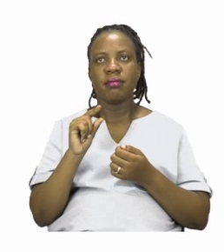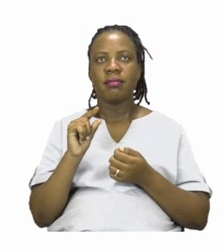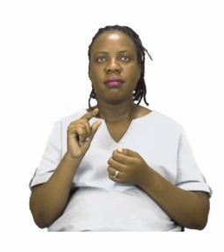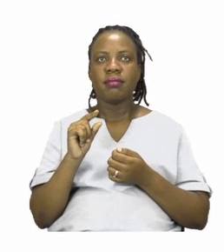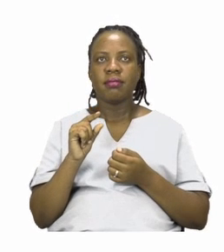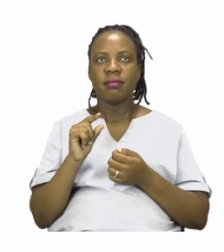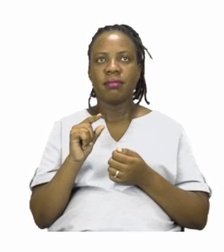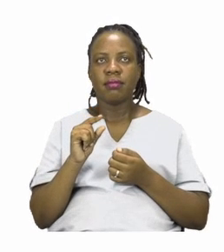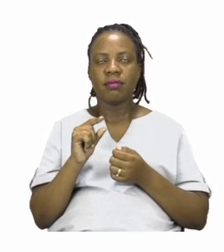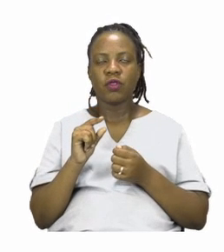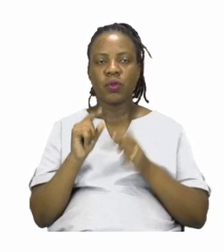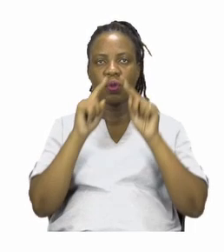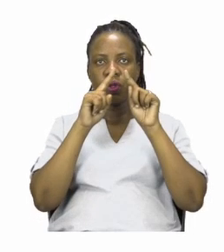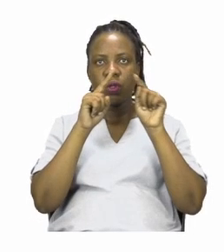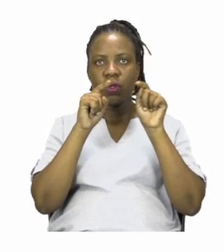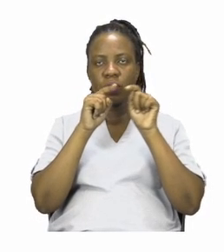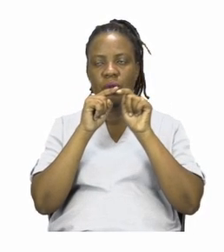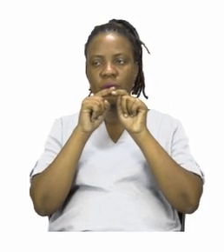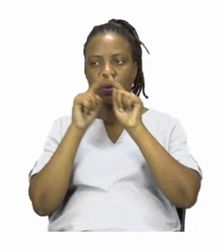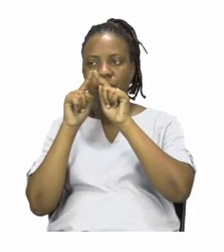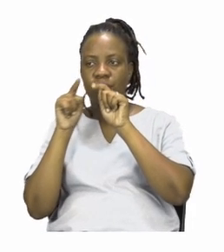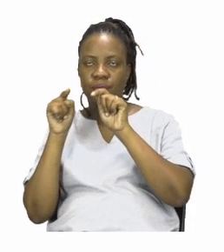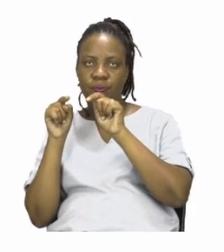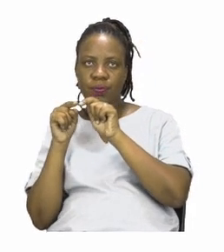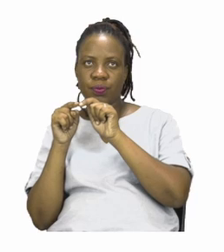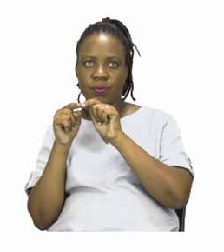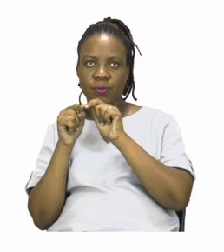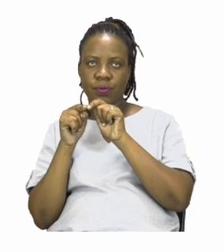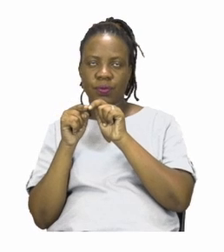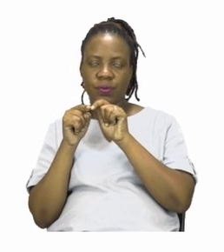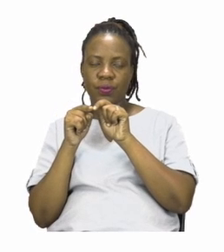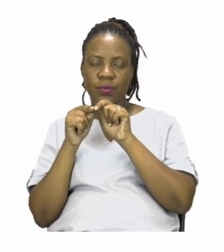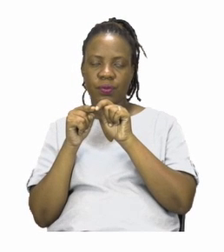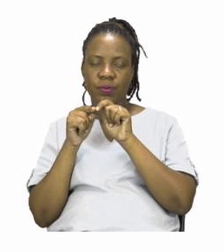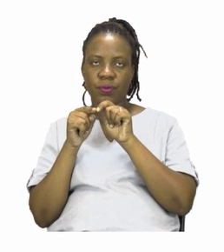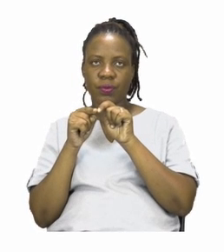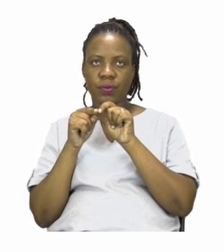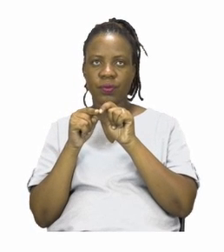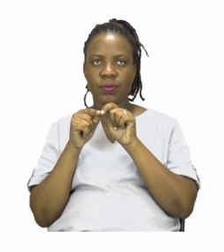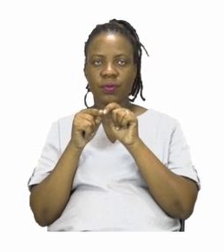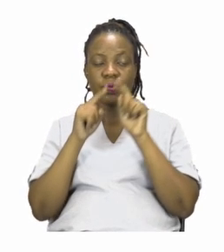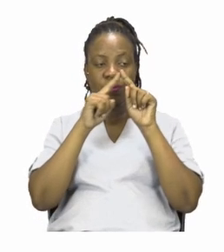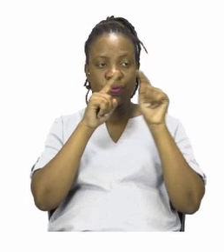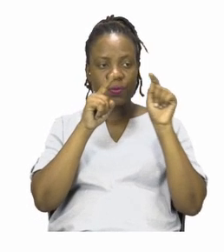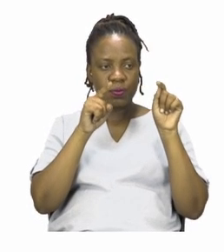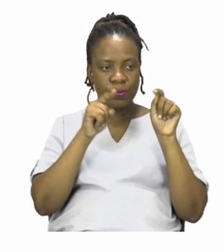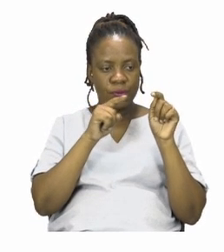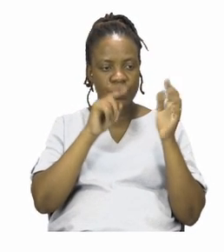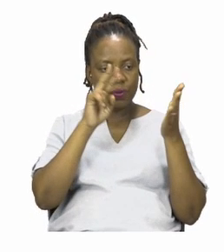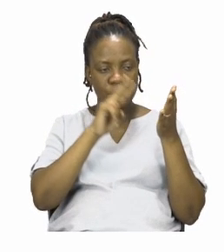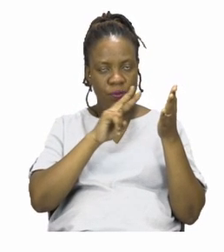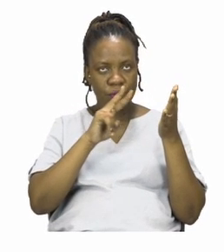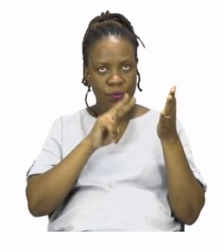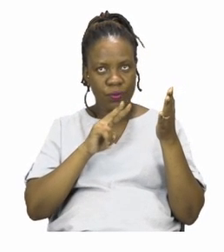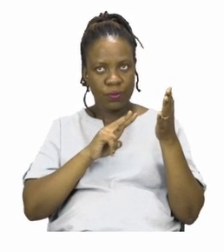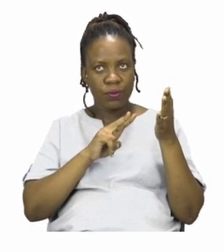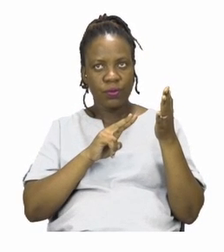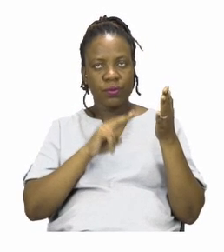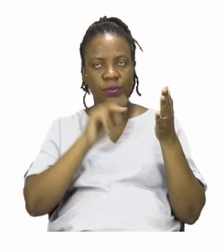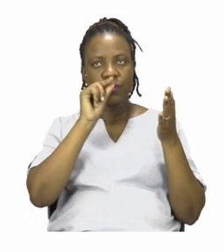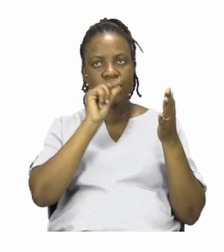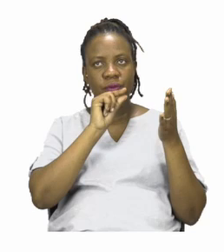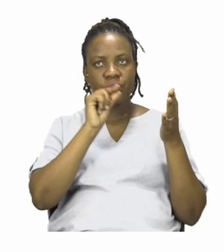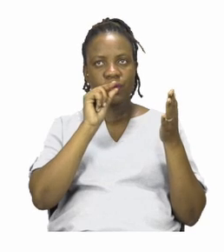there are 2 tables. In the one you have some reading words, because there on top it